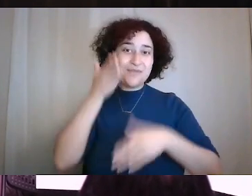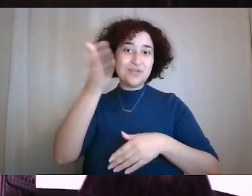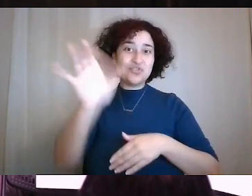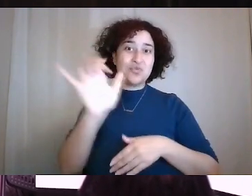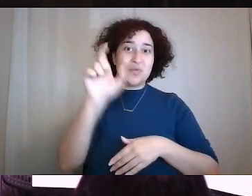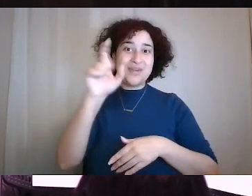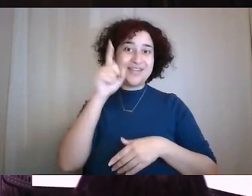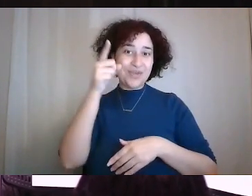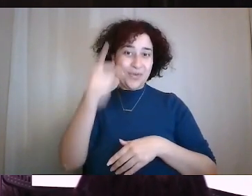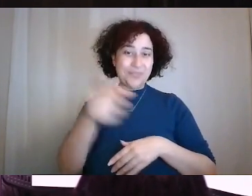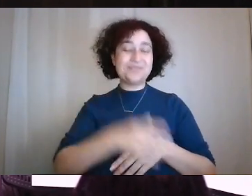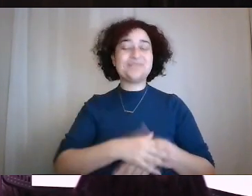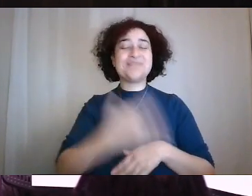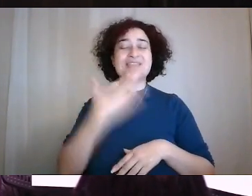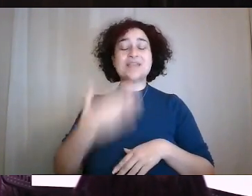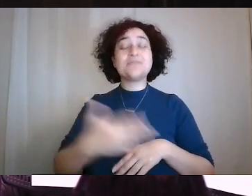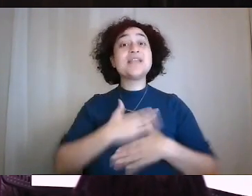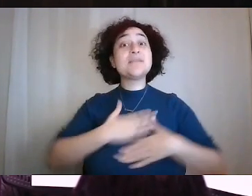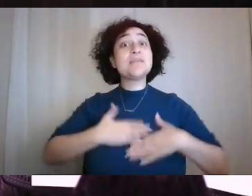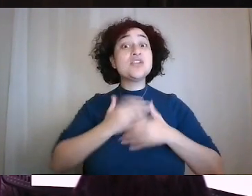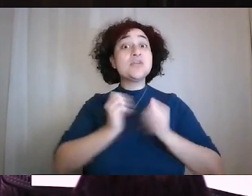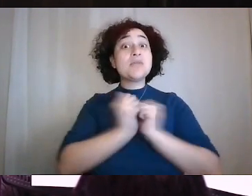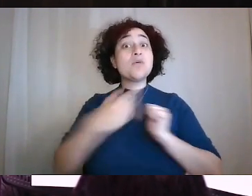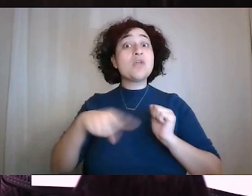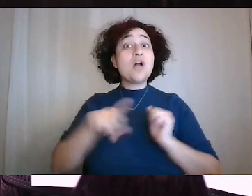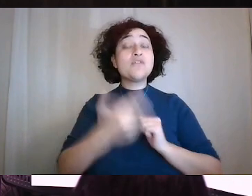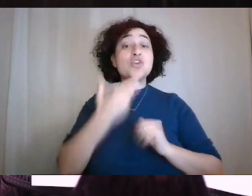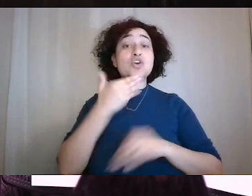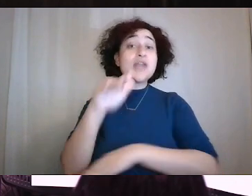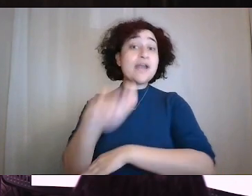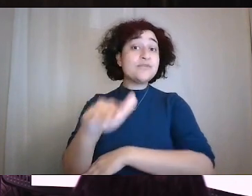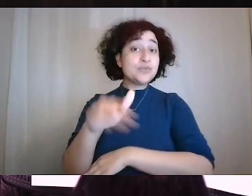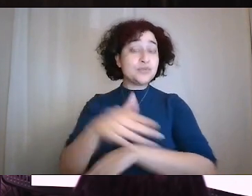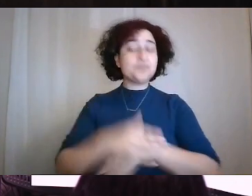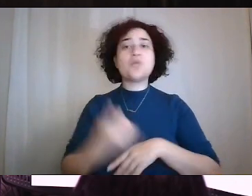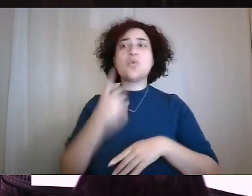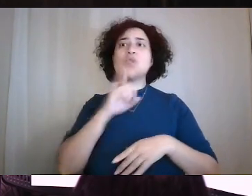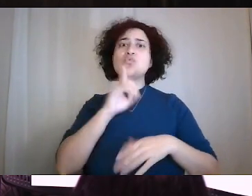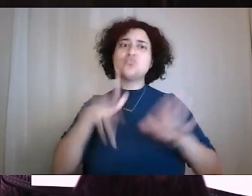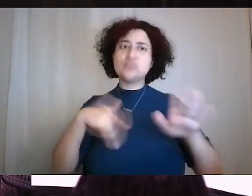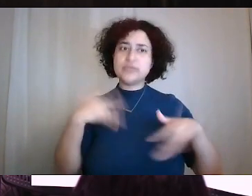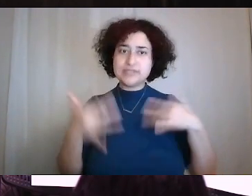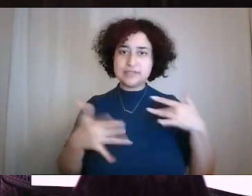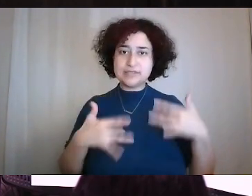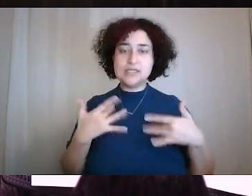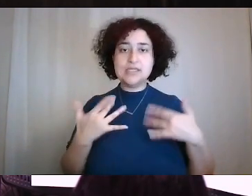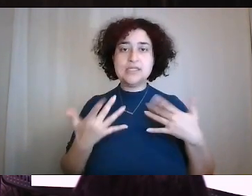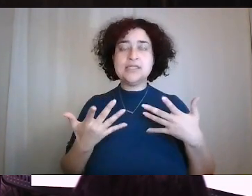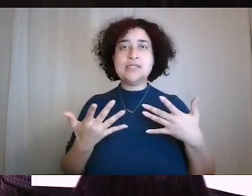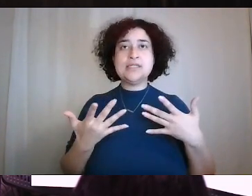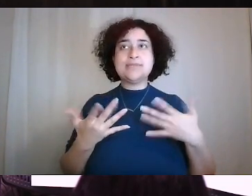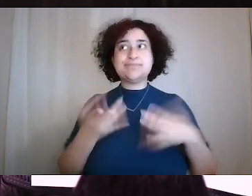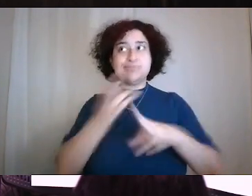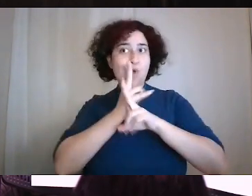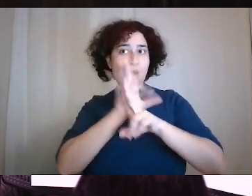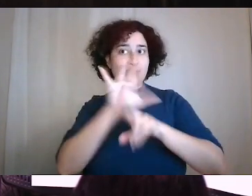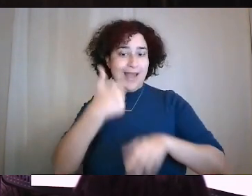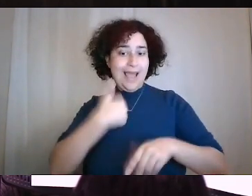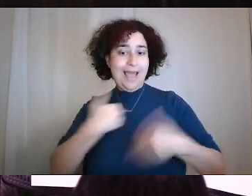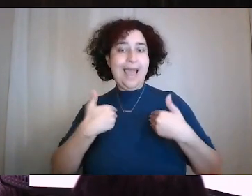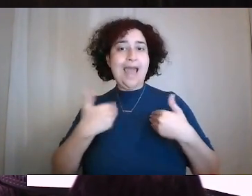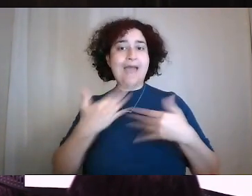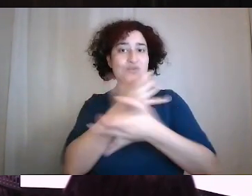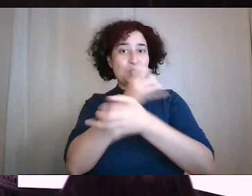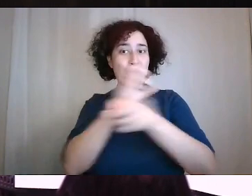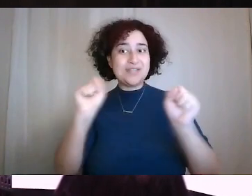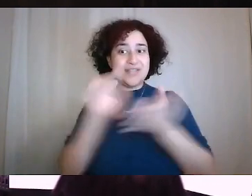here with all of you today, and good afternoon. One of the really exciting honors I have as president of Emerson College is to come together